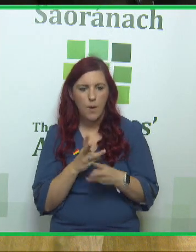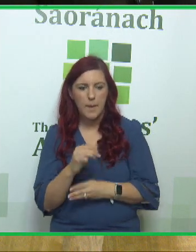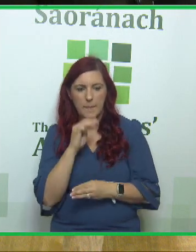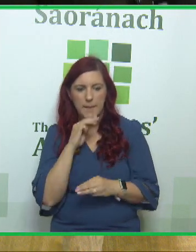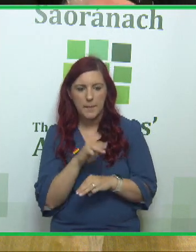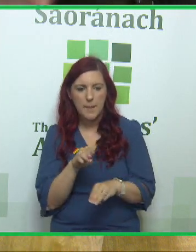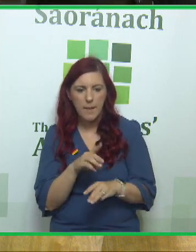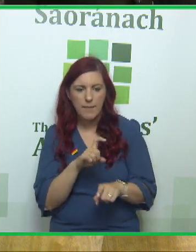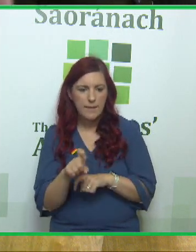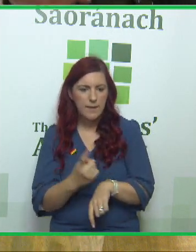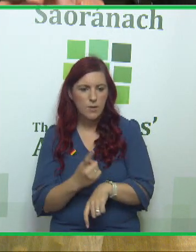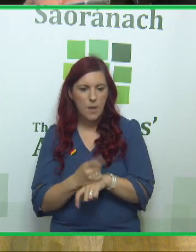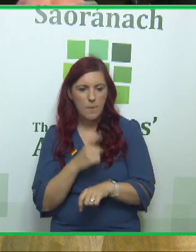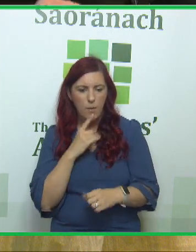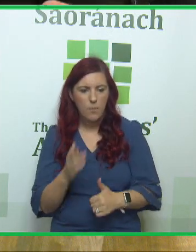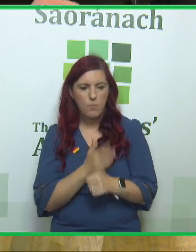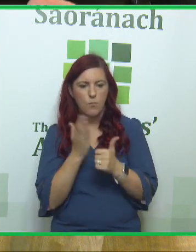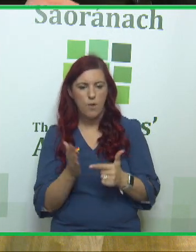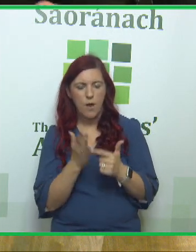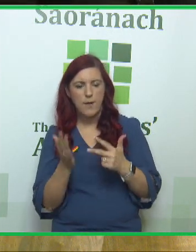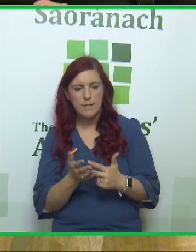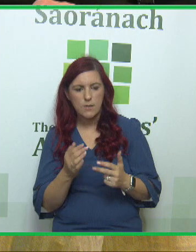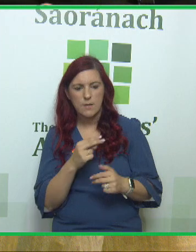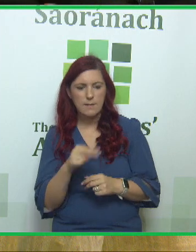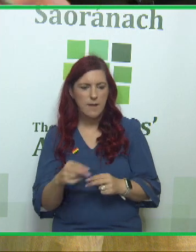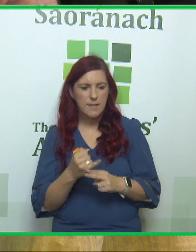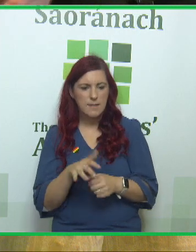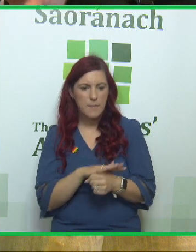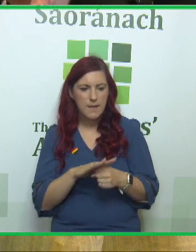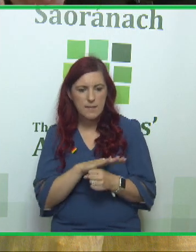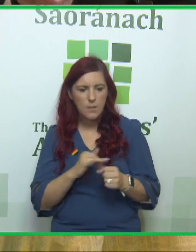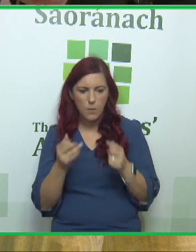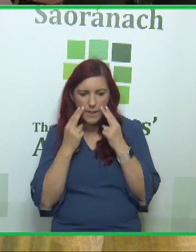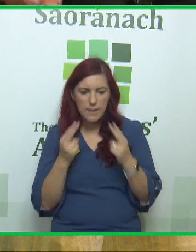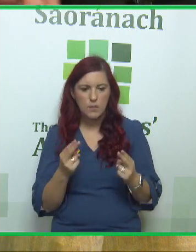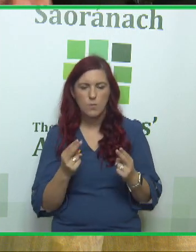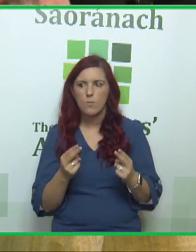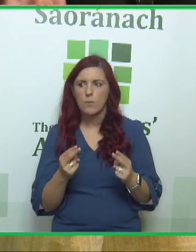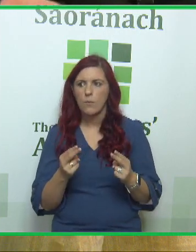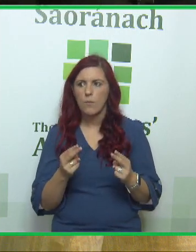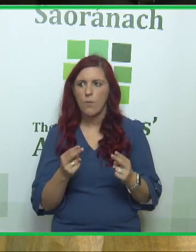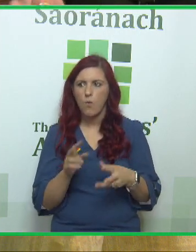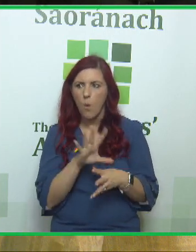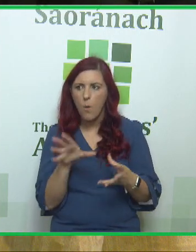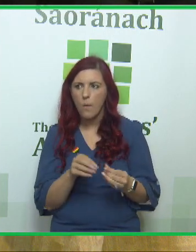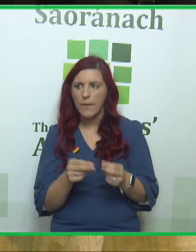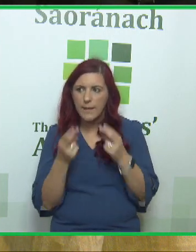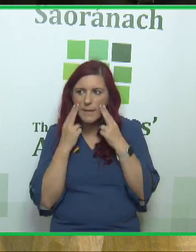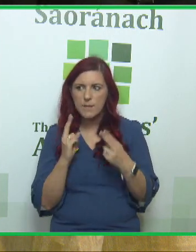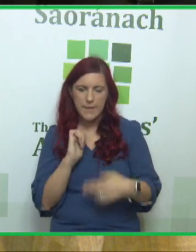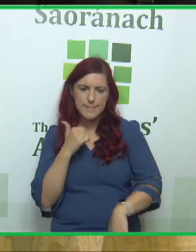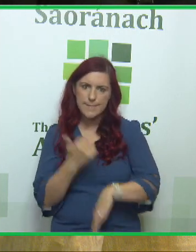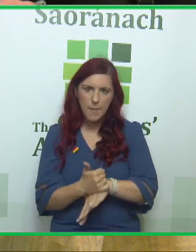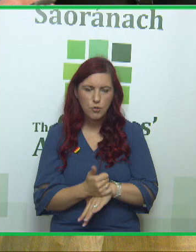in place, but the prioritization of it is not in place. There needs to, the whole thing needs to be established on a proper